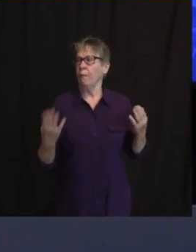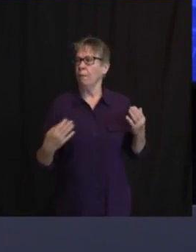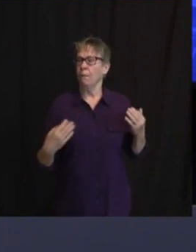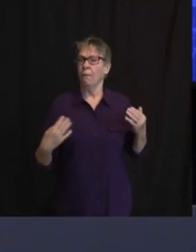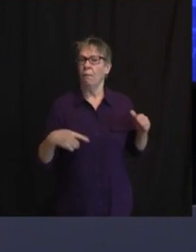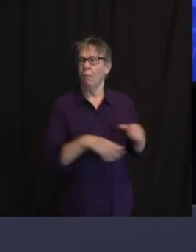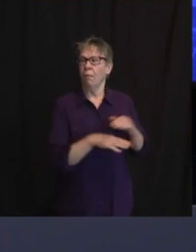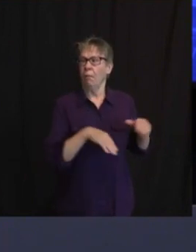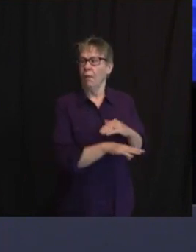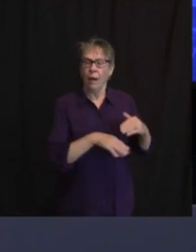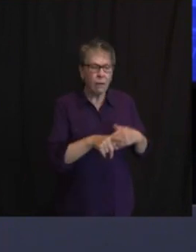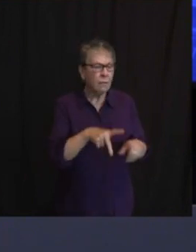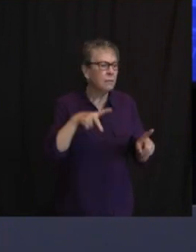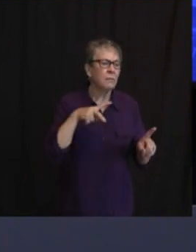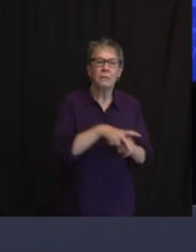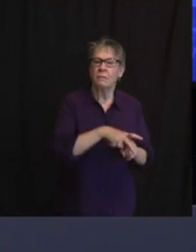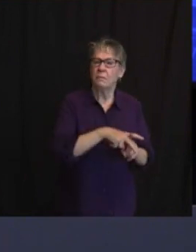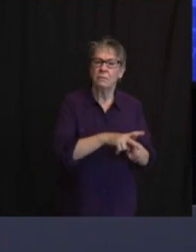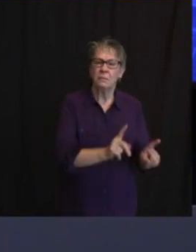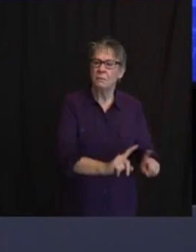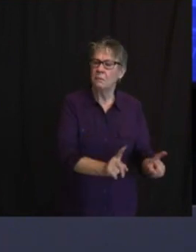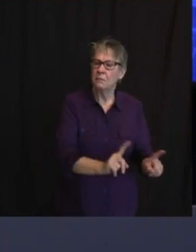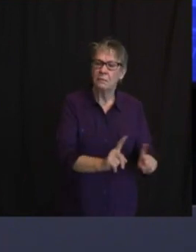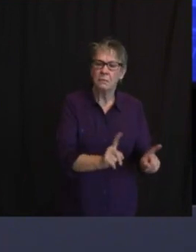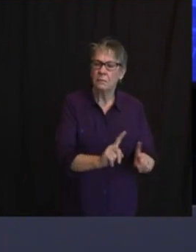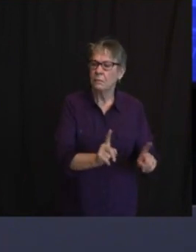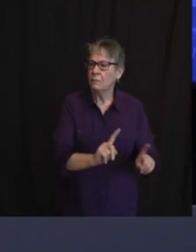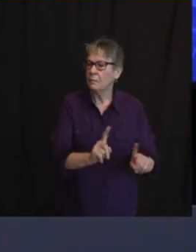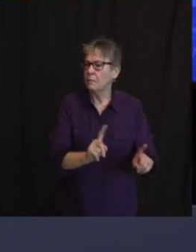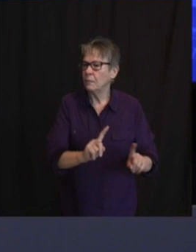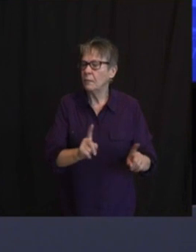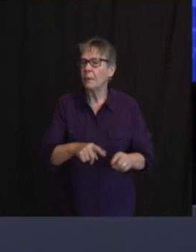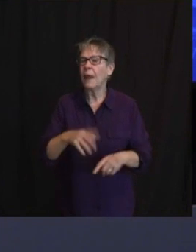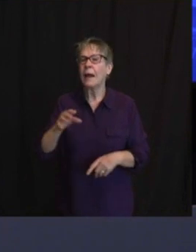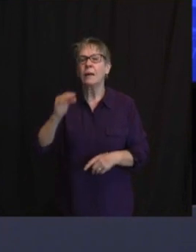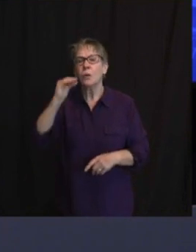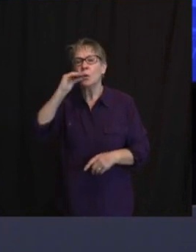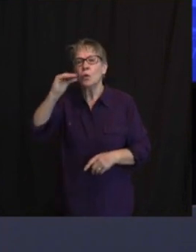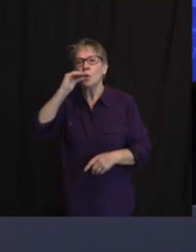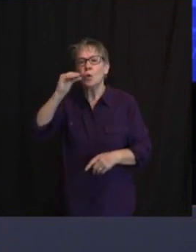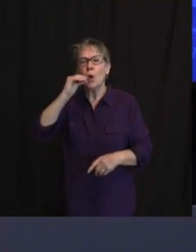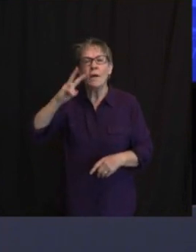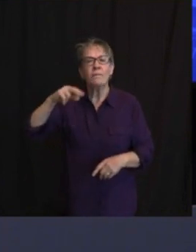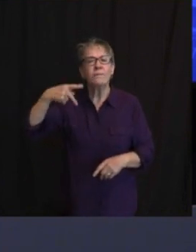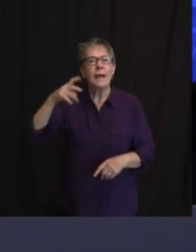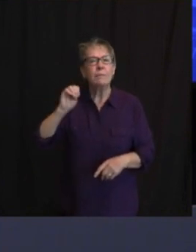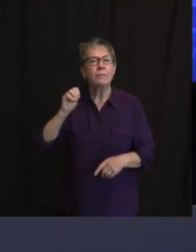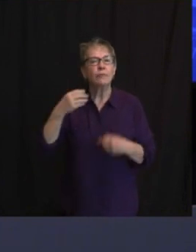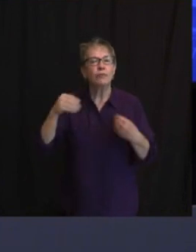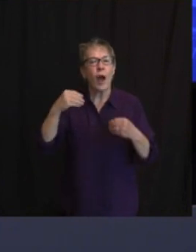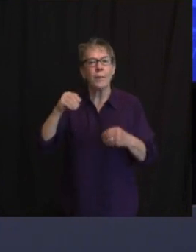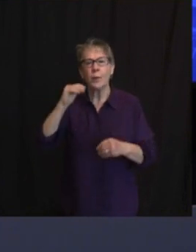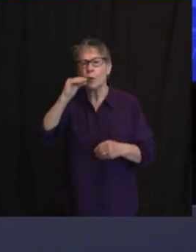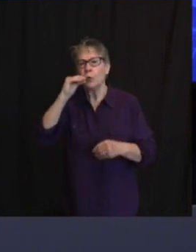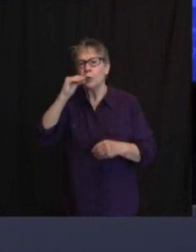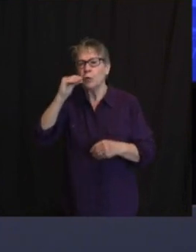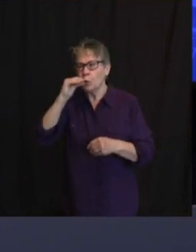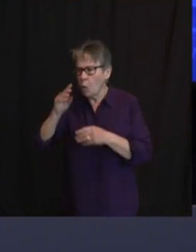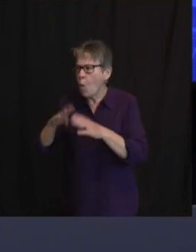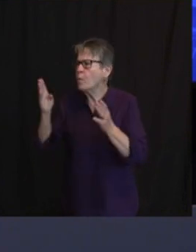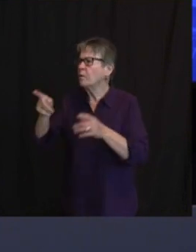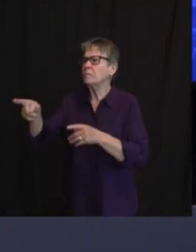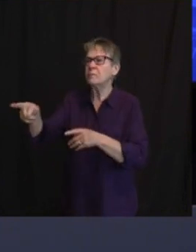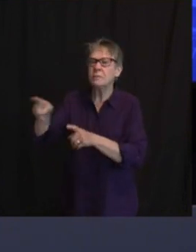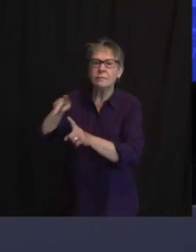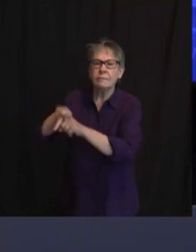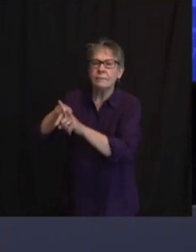non-essential business. Real quick on gowns, we've talked about gowns a lot. I'm happy to report that we expect 400,000 gowns to be delivered